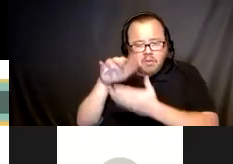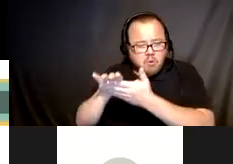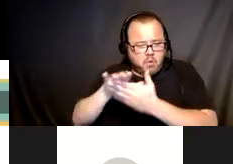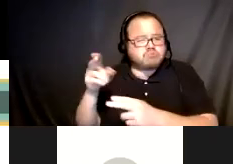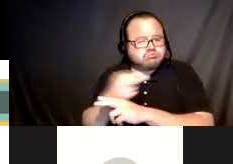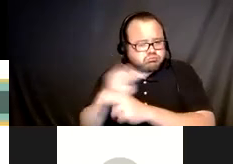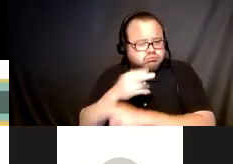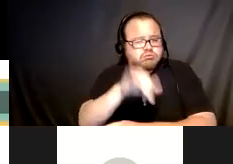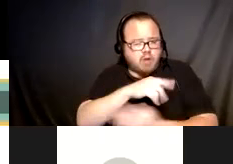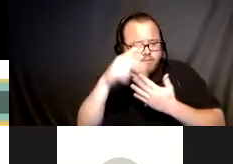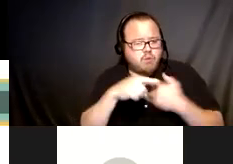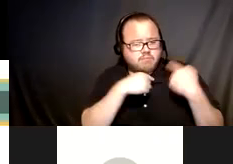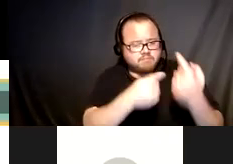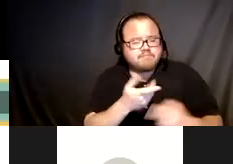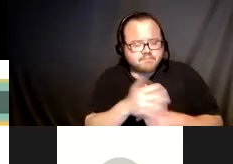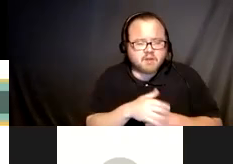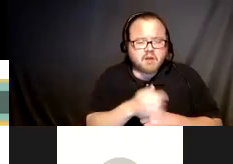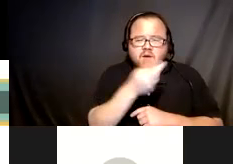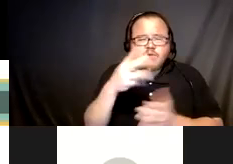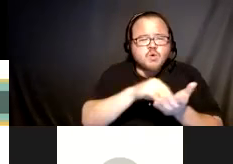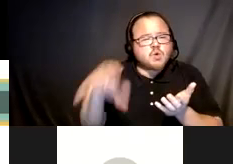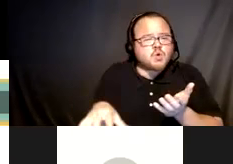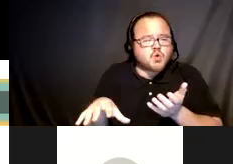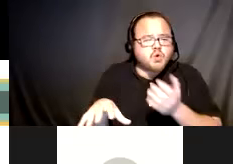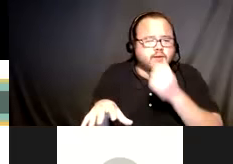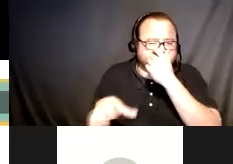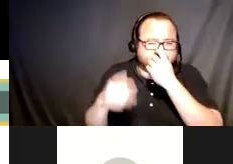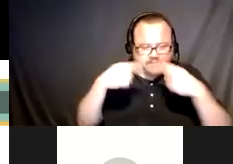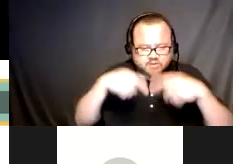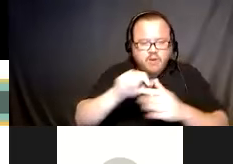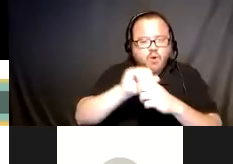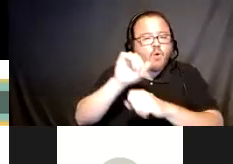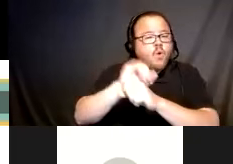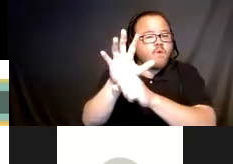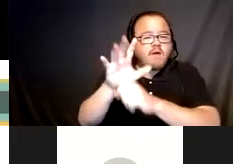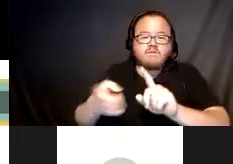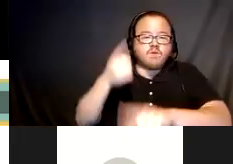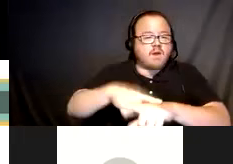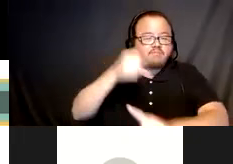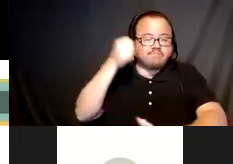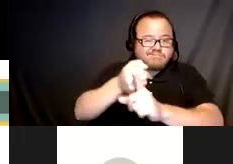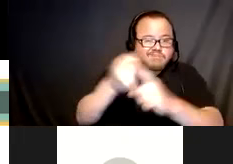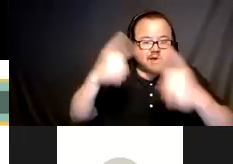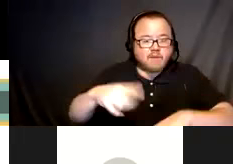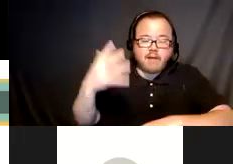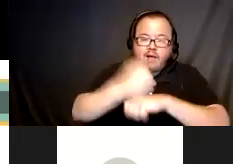it. There was a couple kids during COVID when it first hit, we went on lockdown that said that they really wanted some mental health support